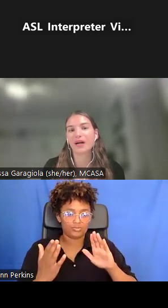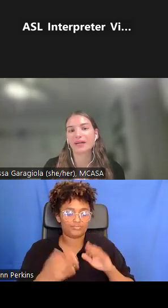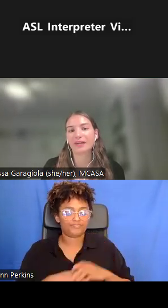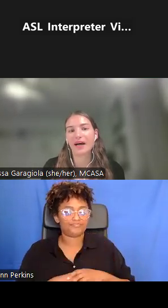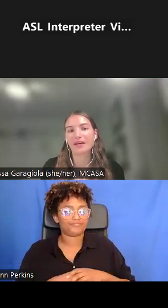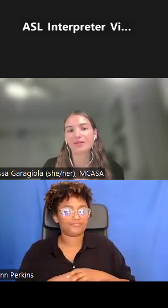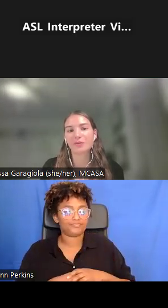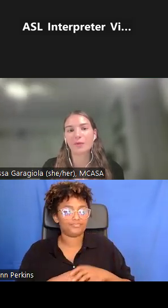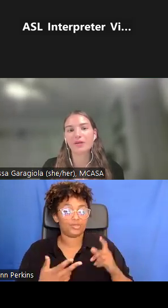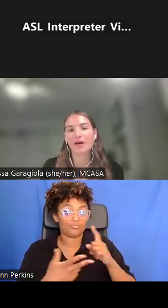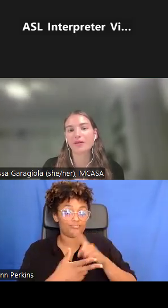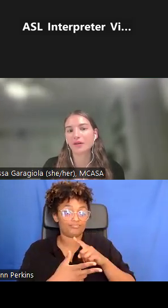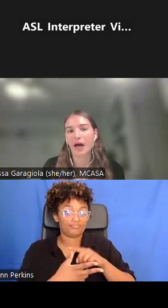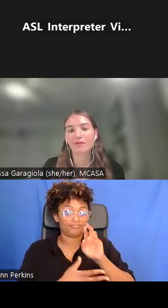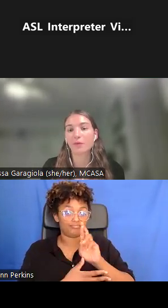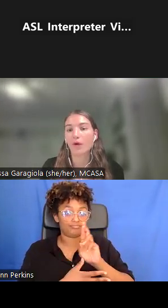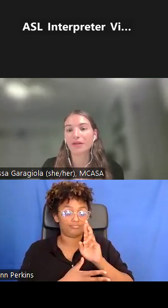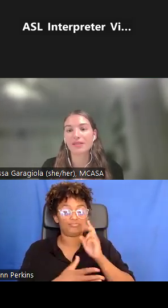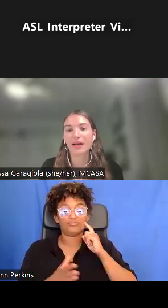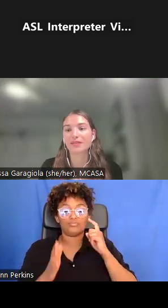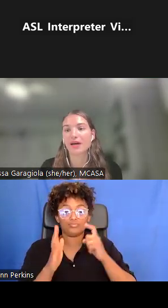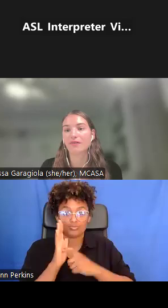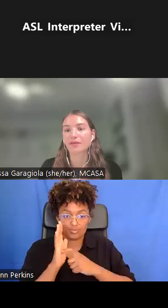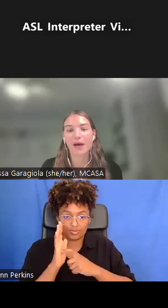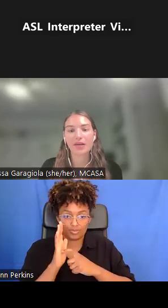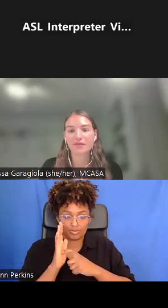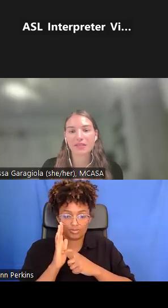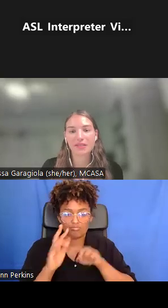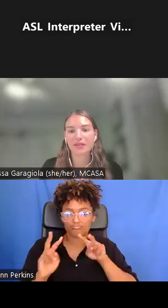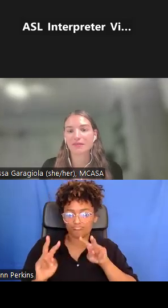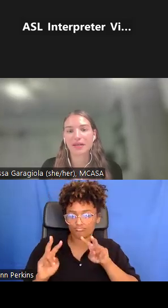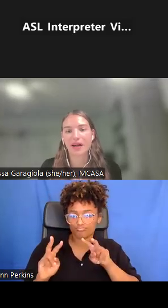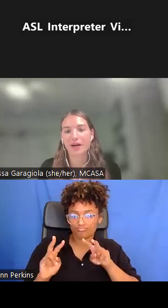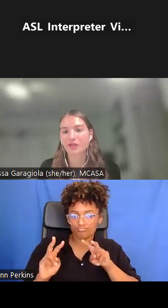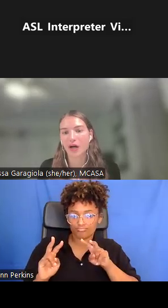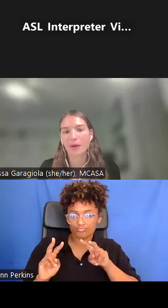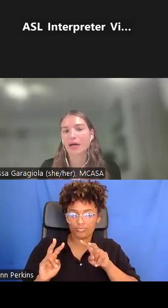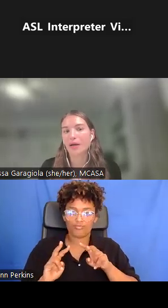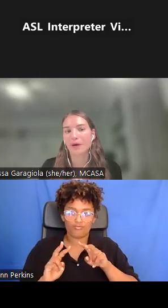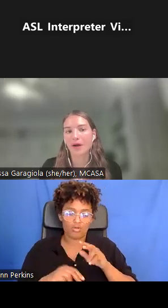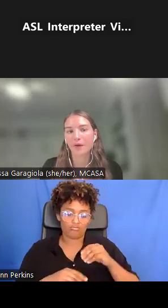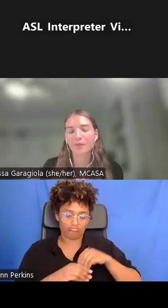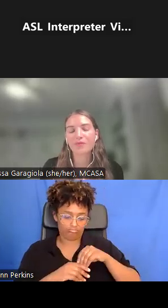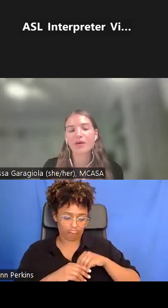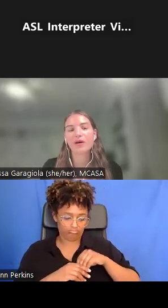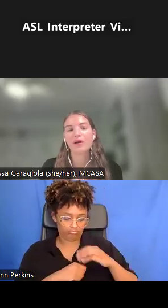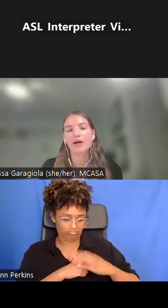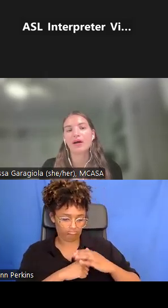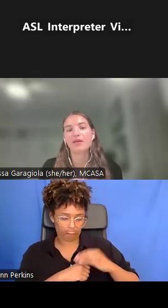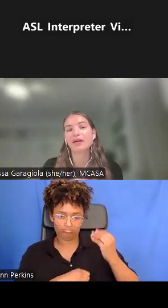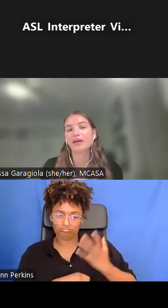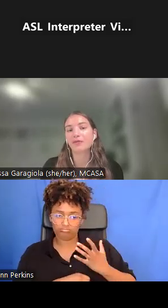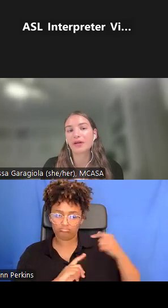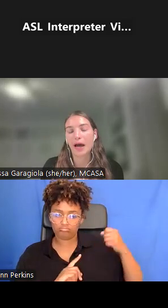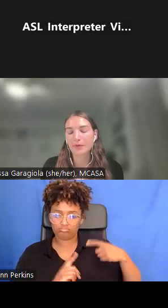to recognize or be on the lookout for warning signs of compassion fatigue, vicarious trauma, and burnout.